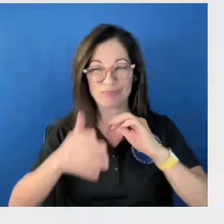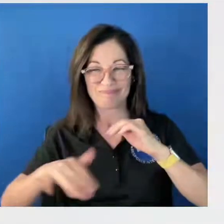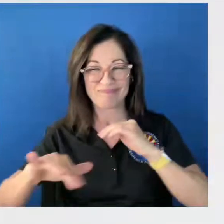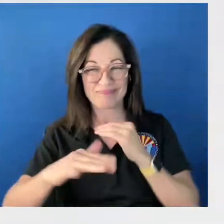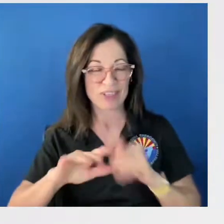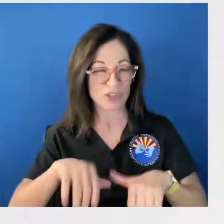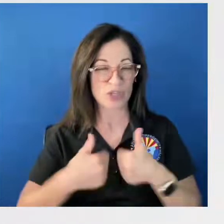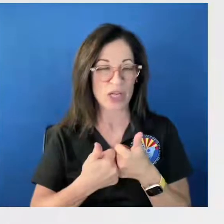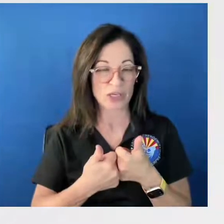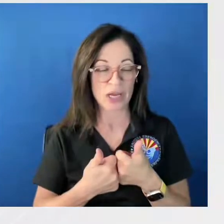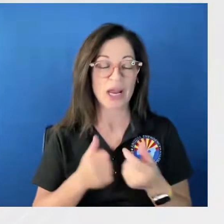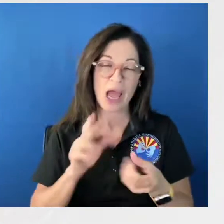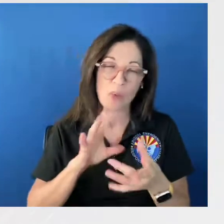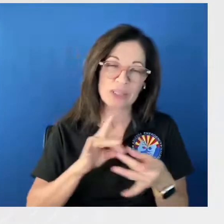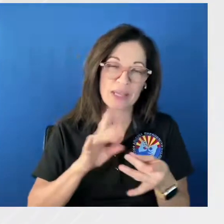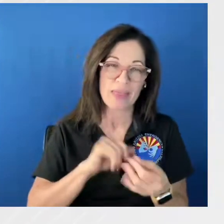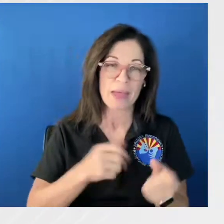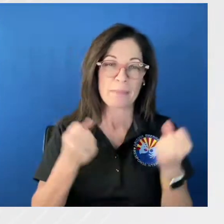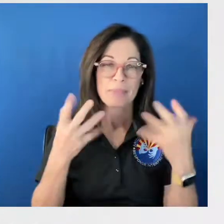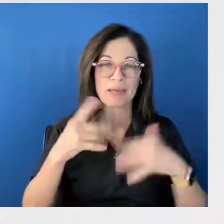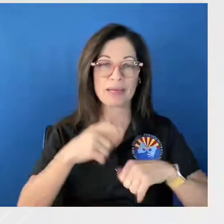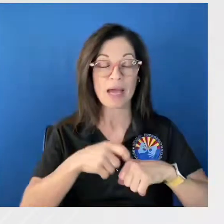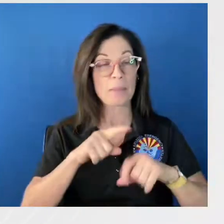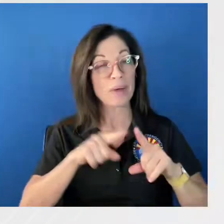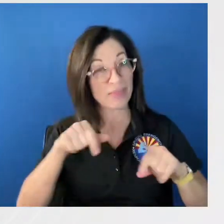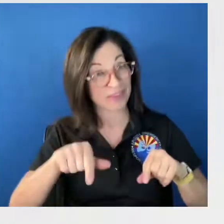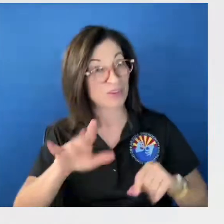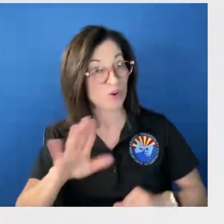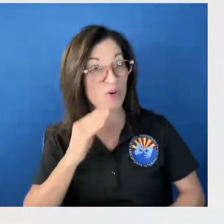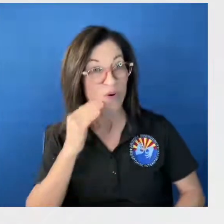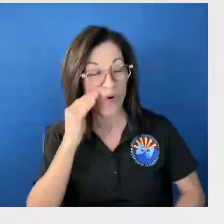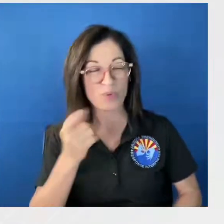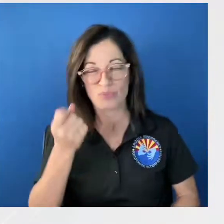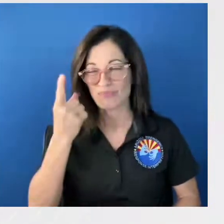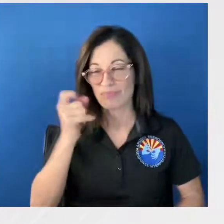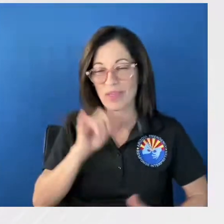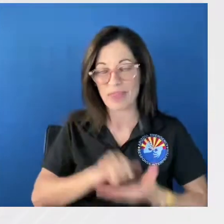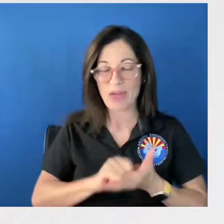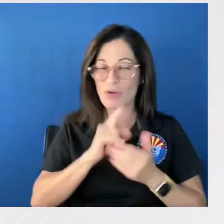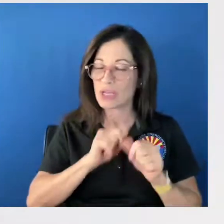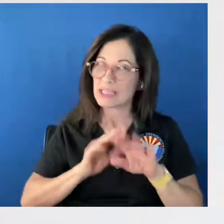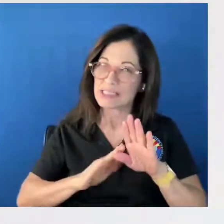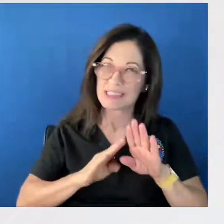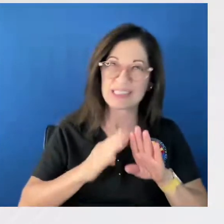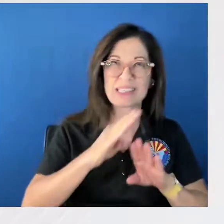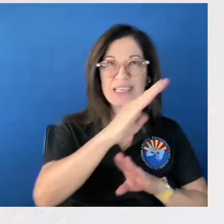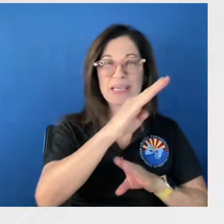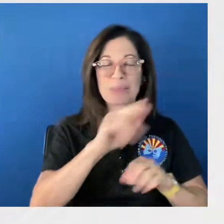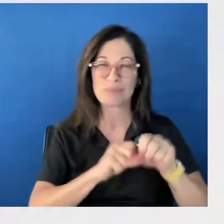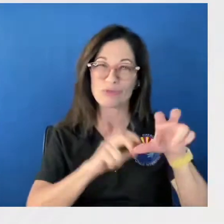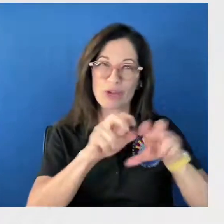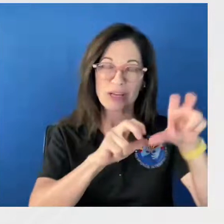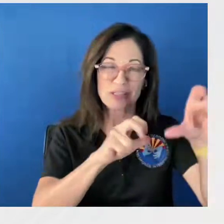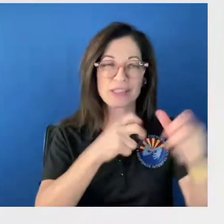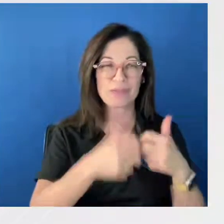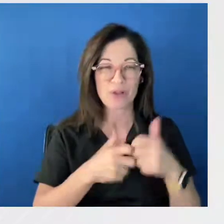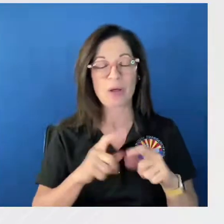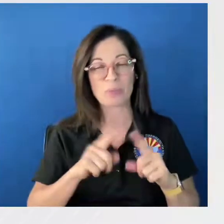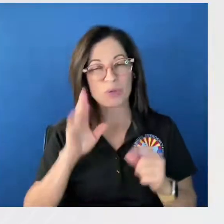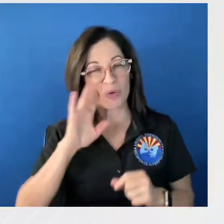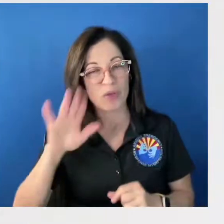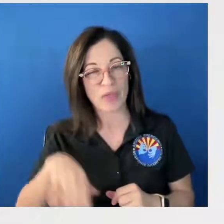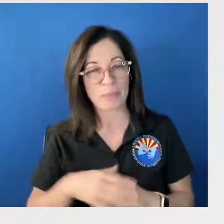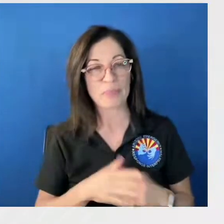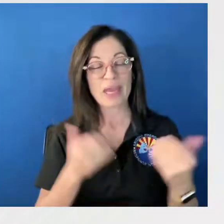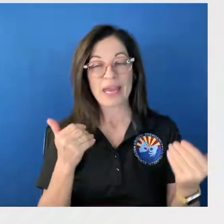the terrain's like out there. It's steep. It's treacherous, and it's very unforgiving. So here, where we're coming down to the Baldy Road, is just presenting some